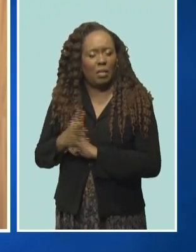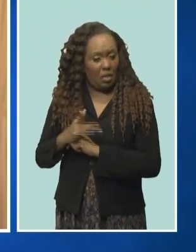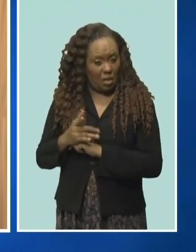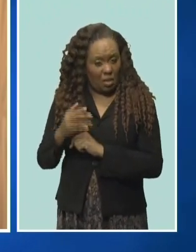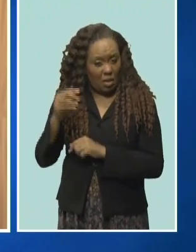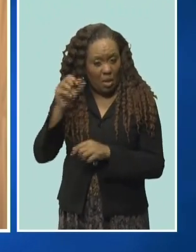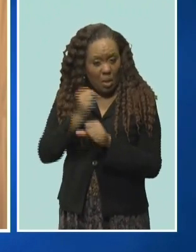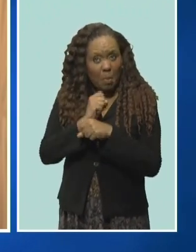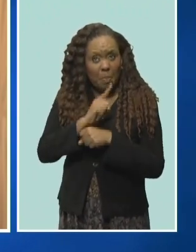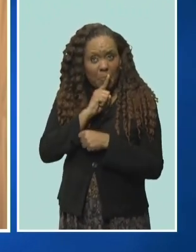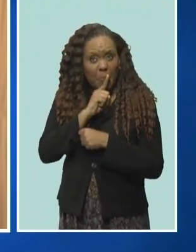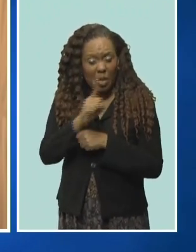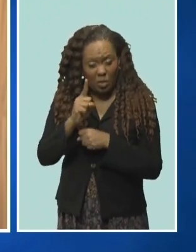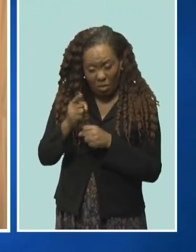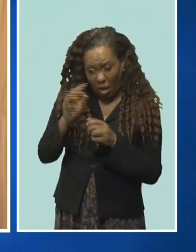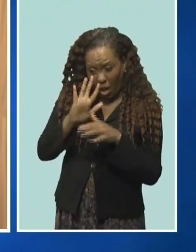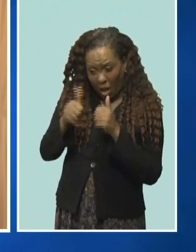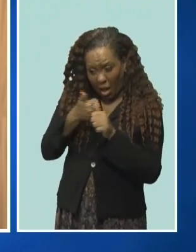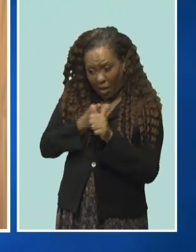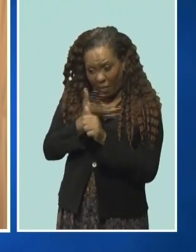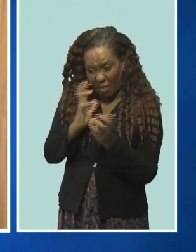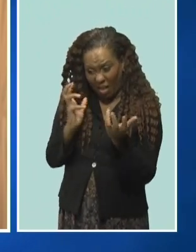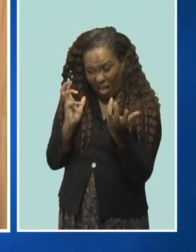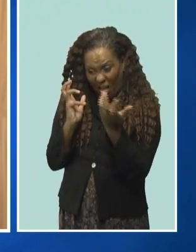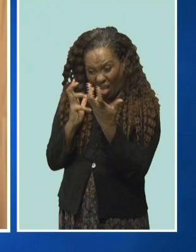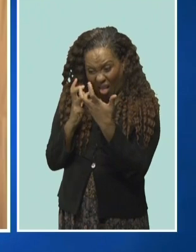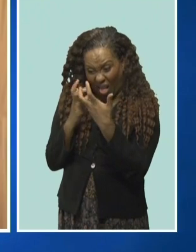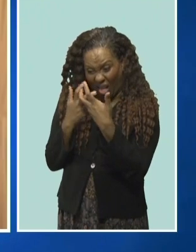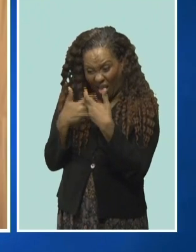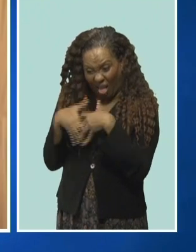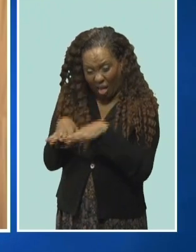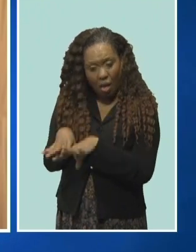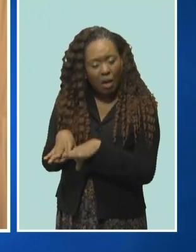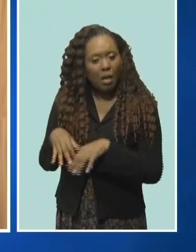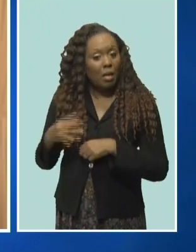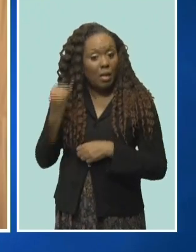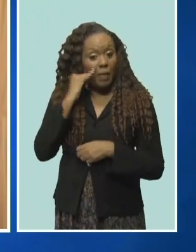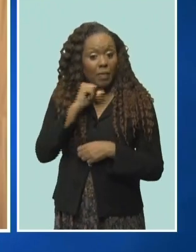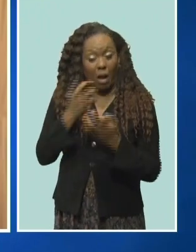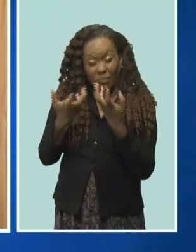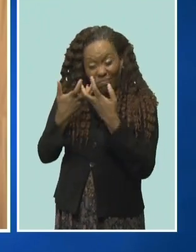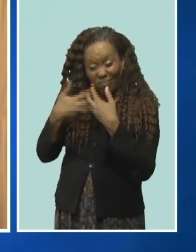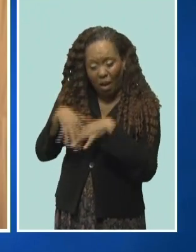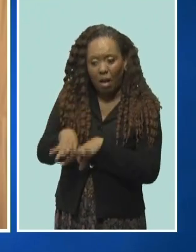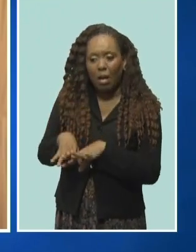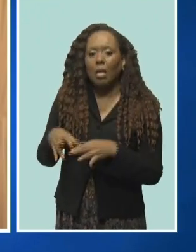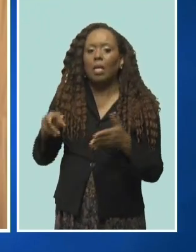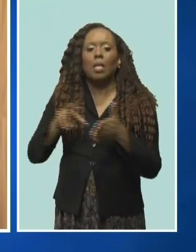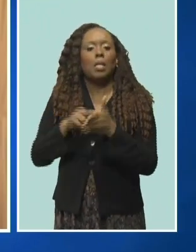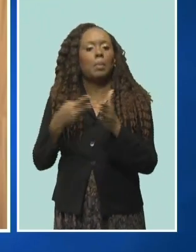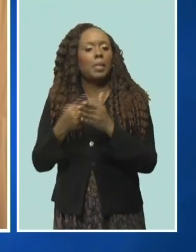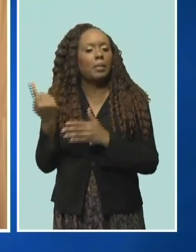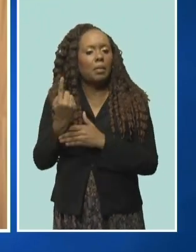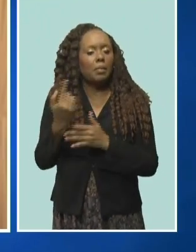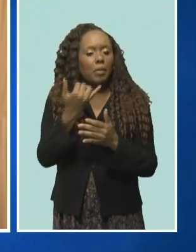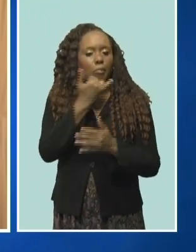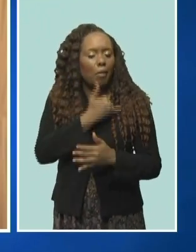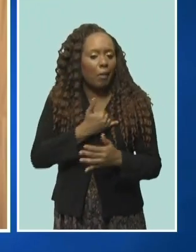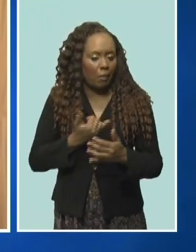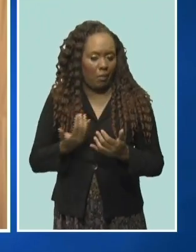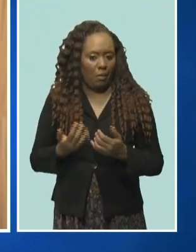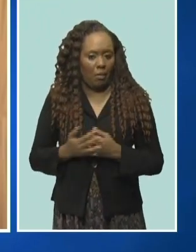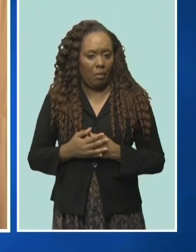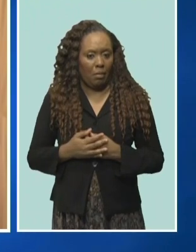mathin'. Our world, our Caribbean, is full of examples of what will